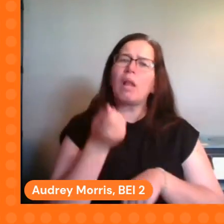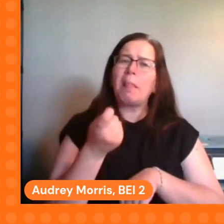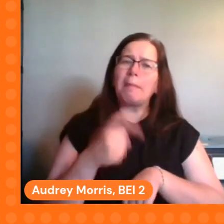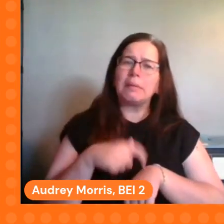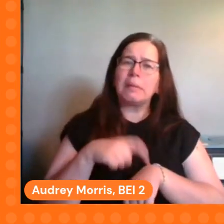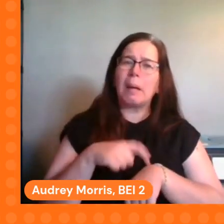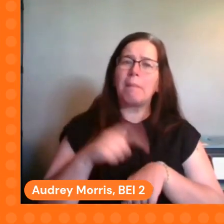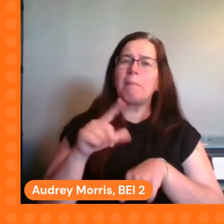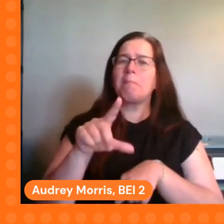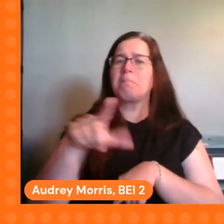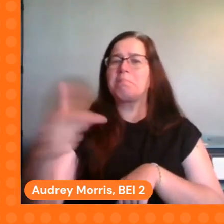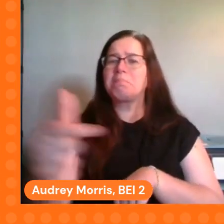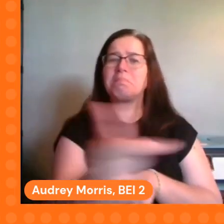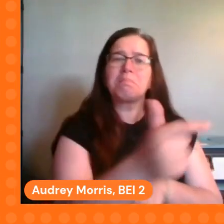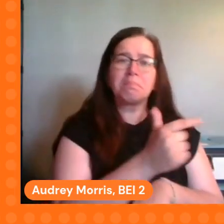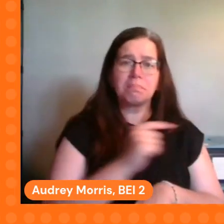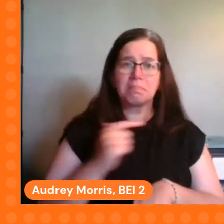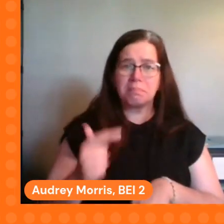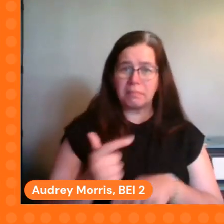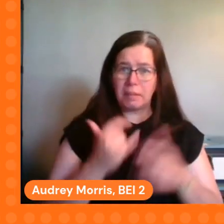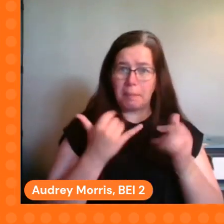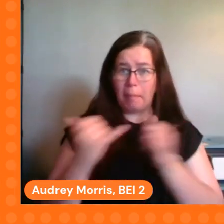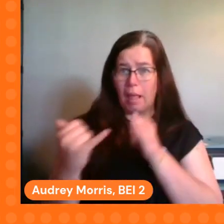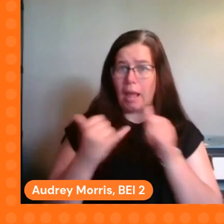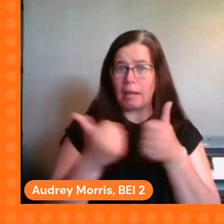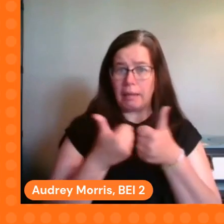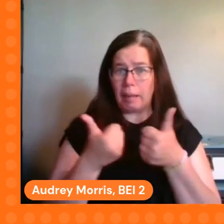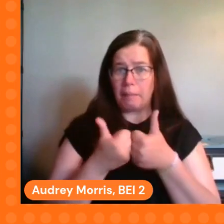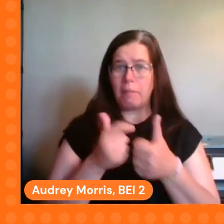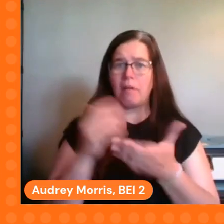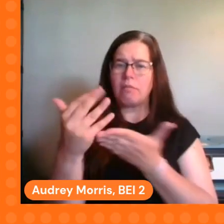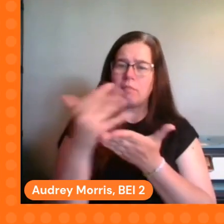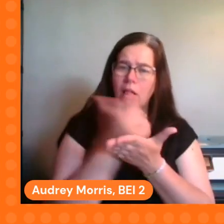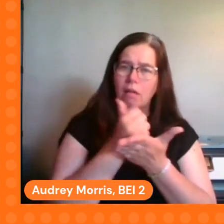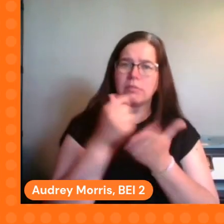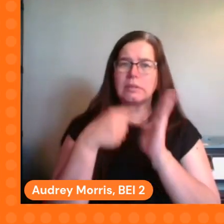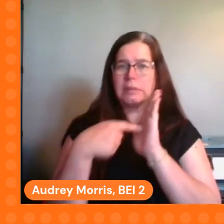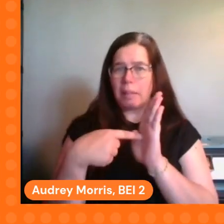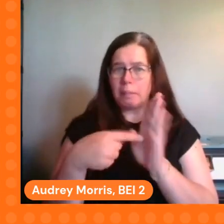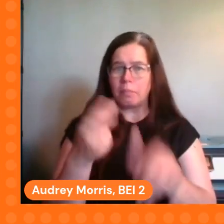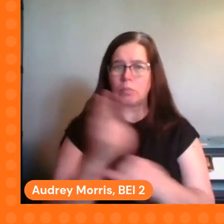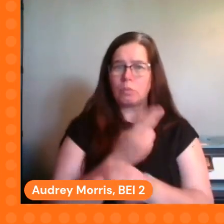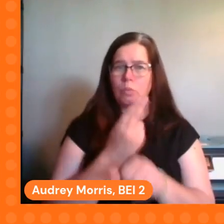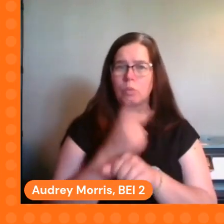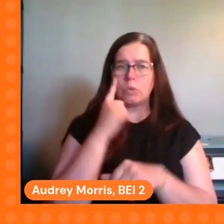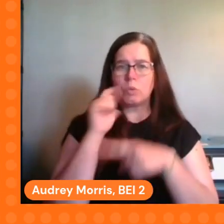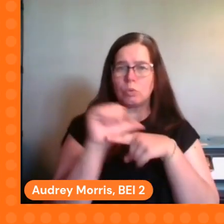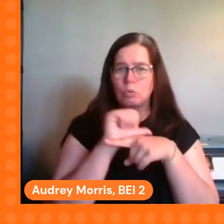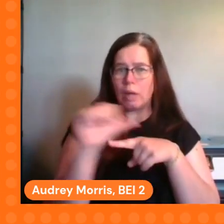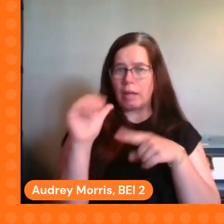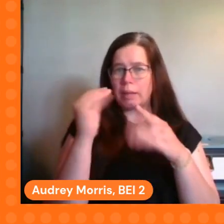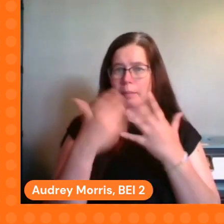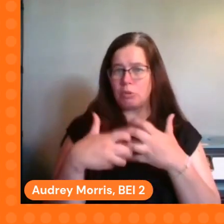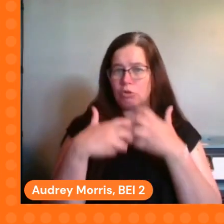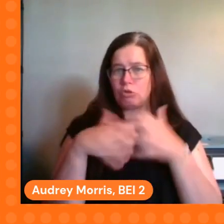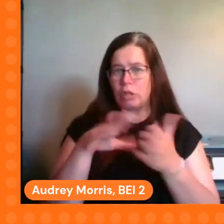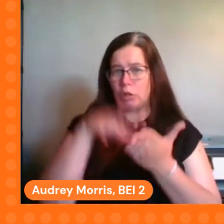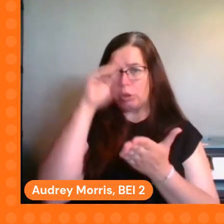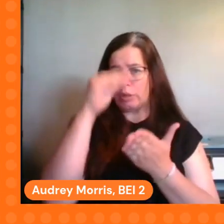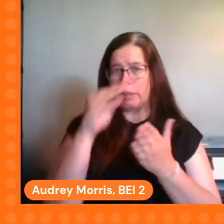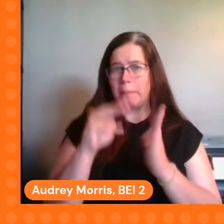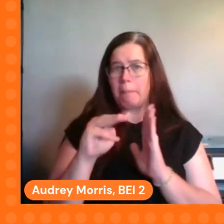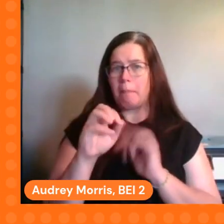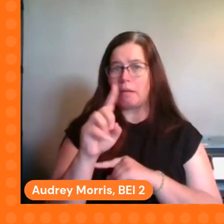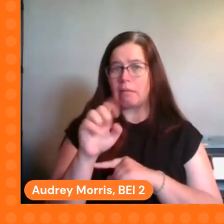of your classmates to play with you in the same game as well, you collect lots of examples, and you can use this to train a machine learning model, because computers are really